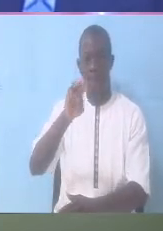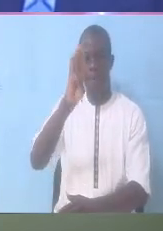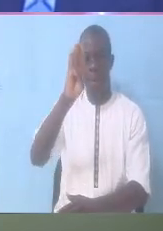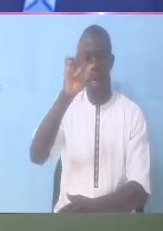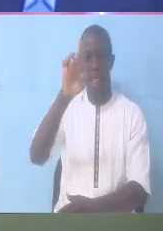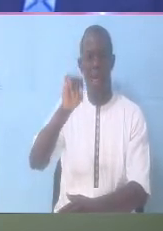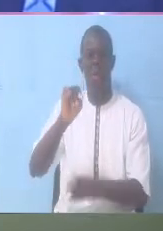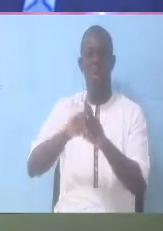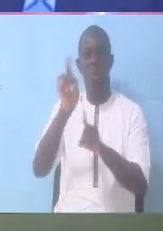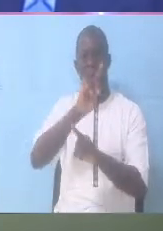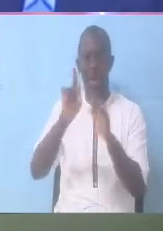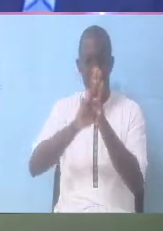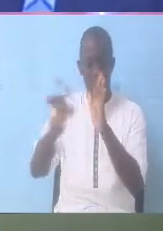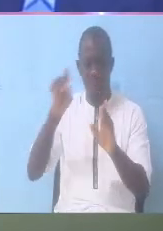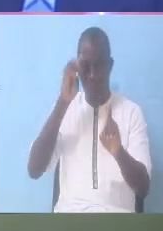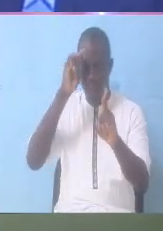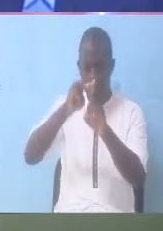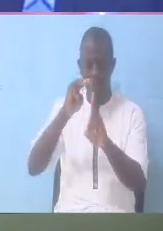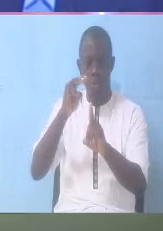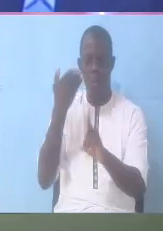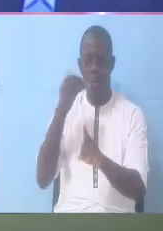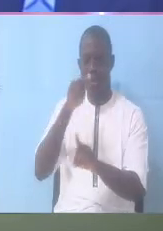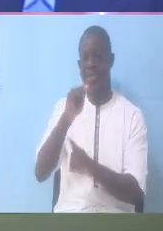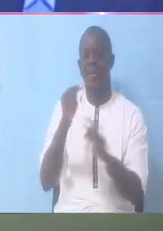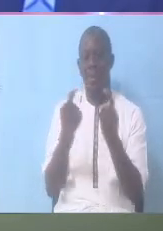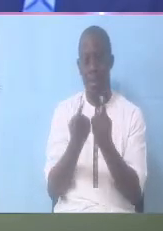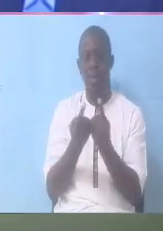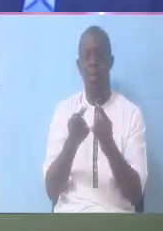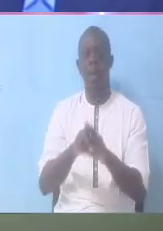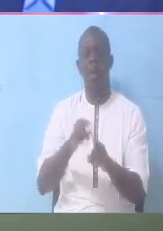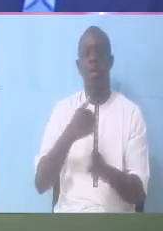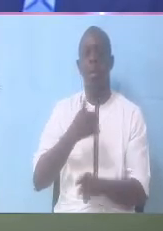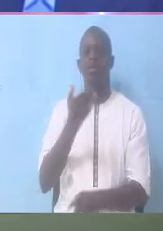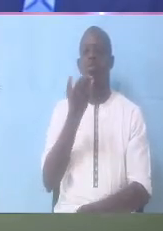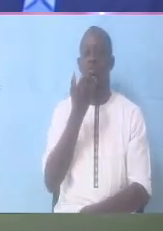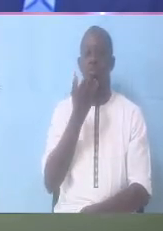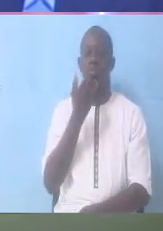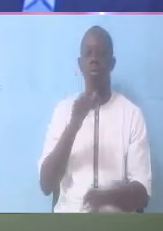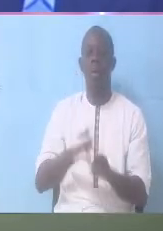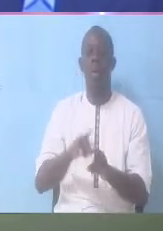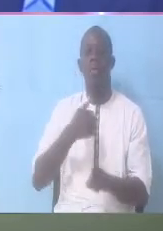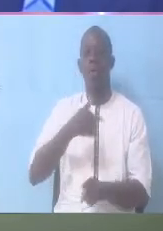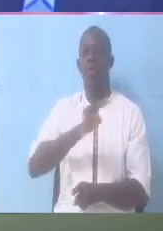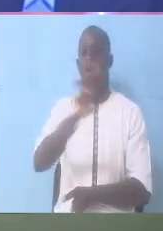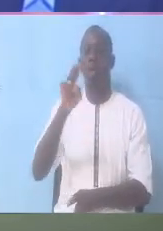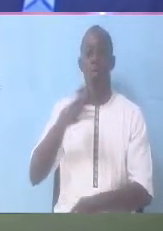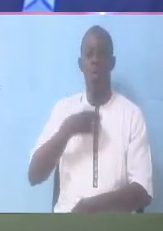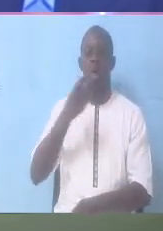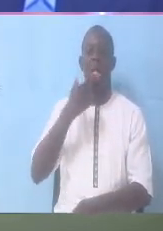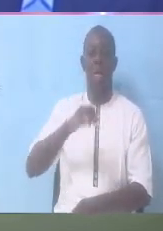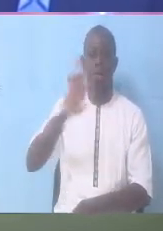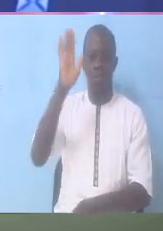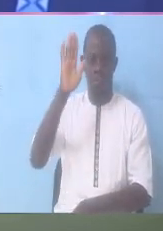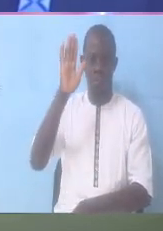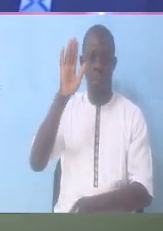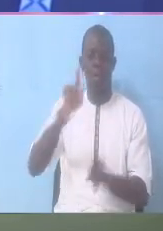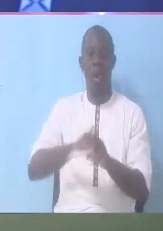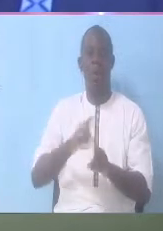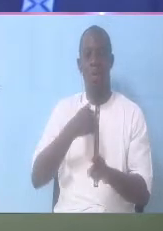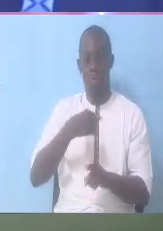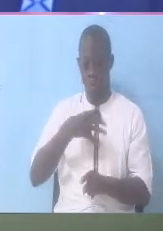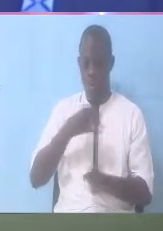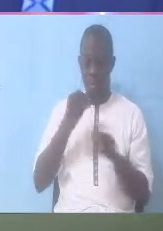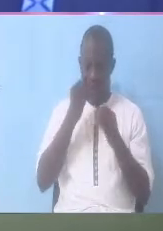Tumbule mundo kule muoti. I'm sorry, Council, I do not wish to swear, but I have to say direct as it is. Please go